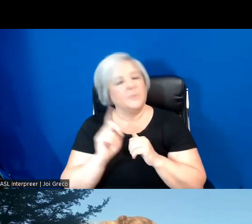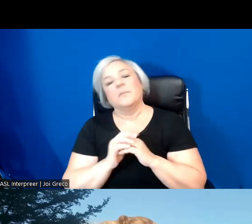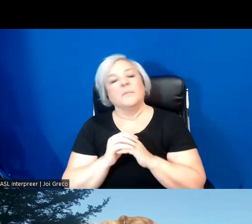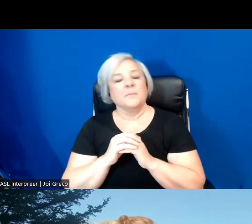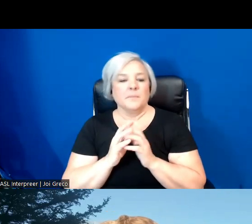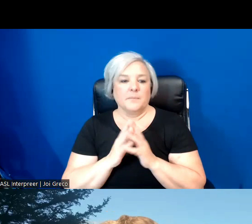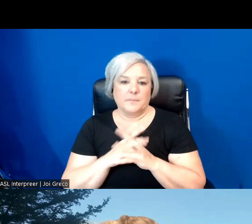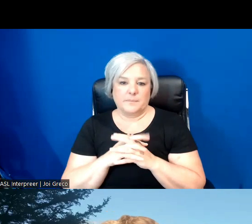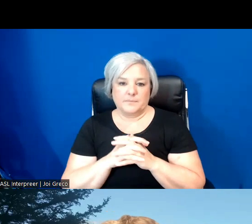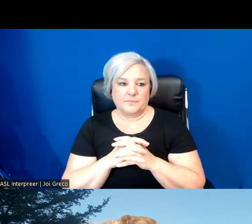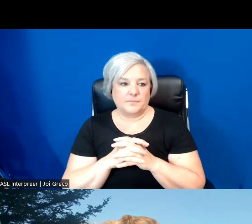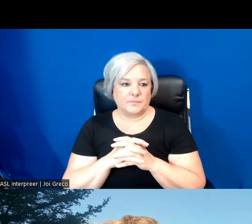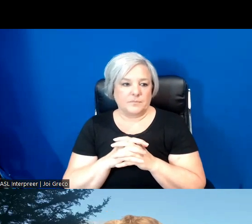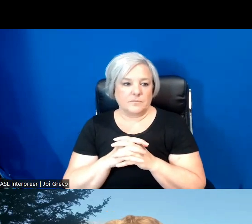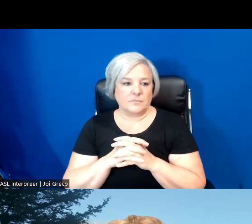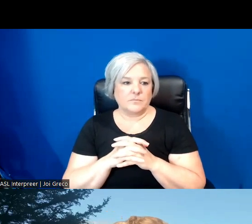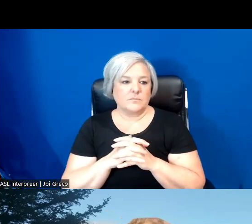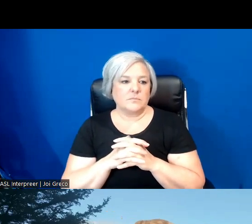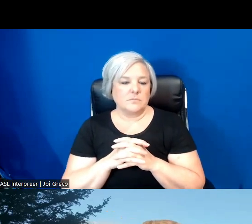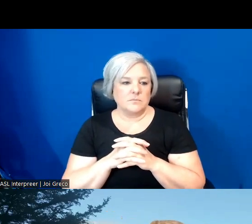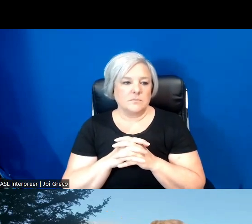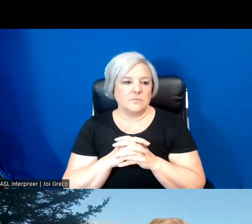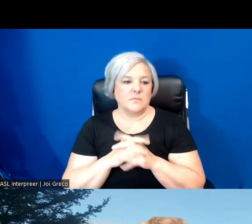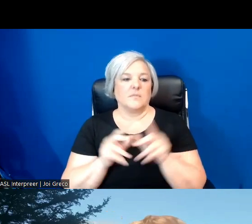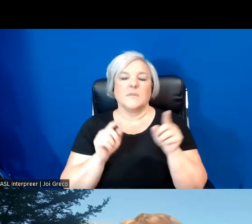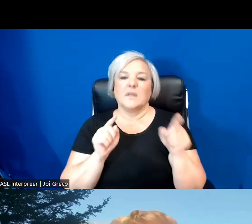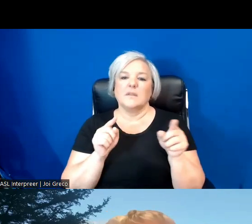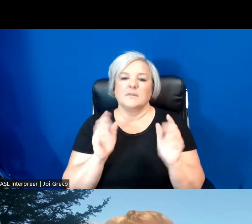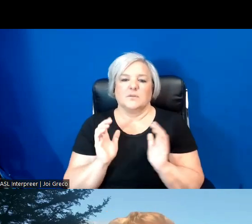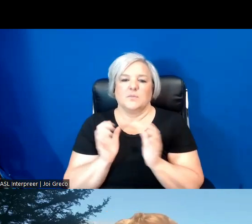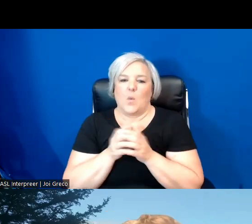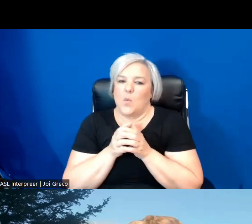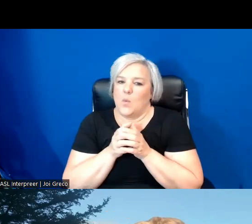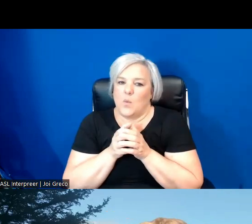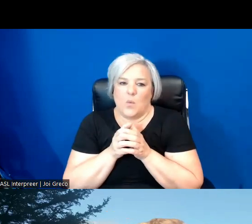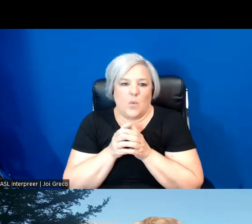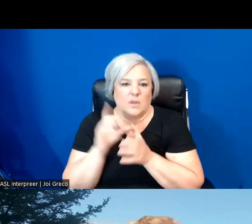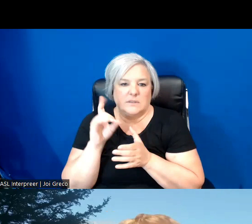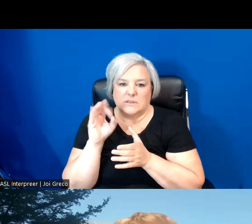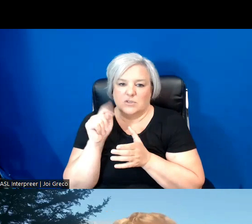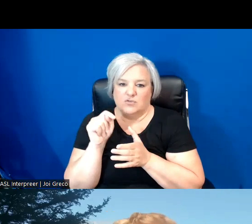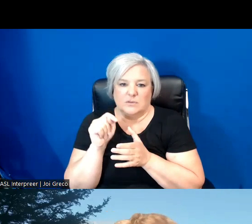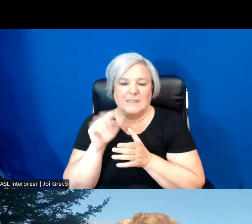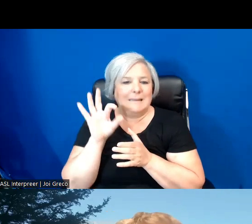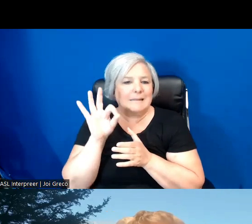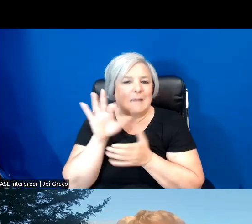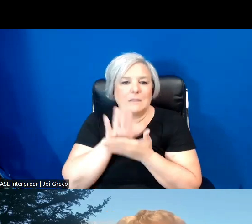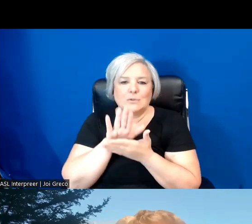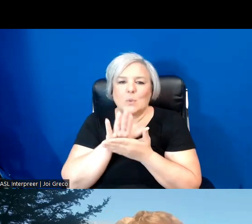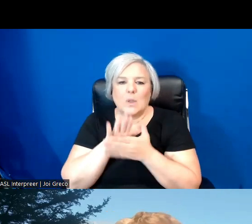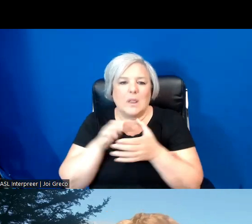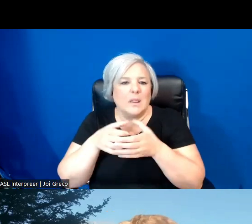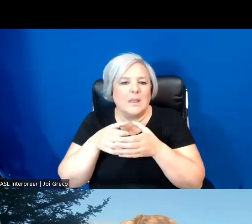So this is a small district 9 schools unconnected